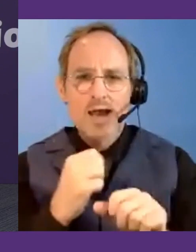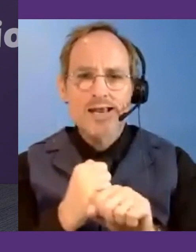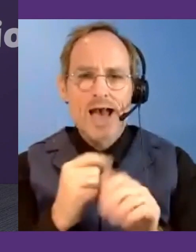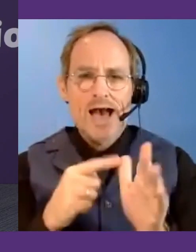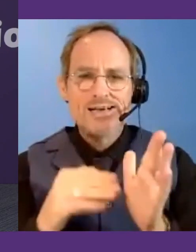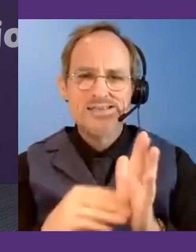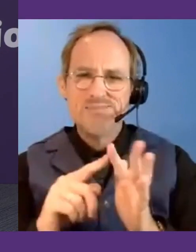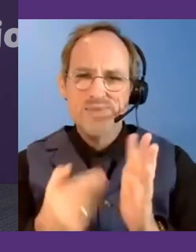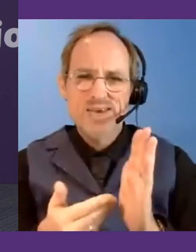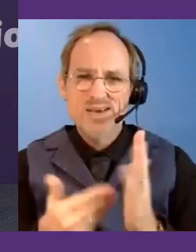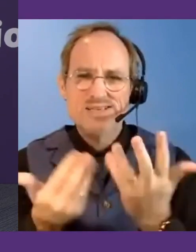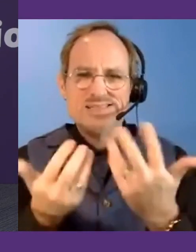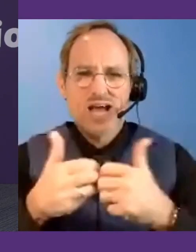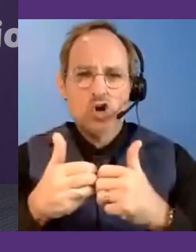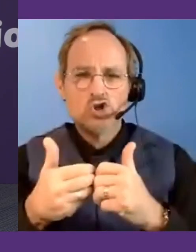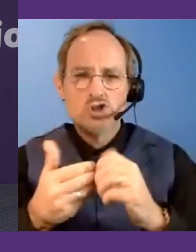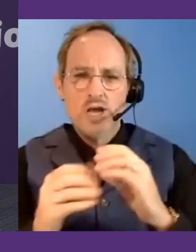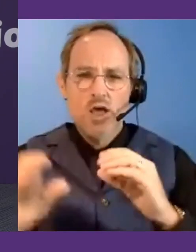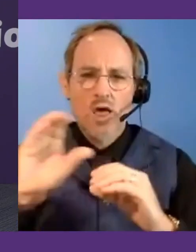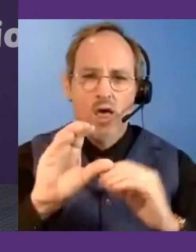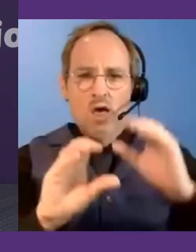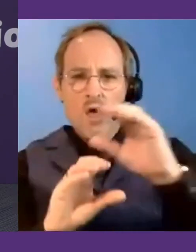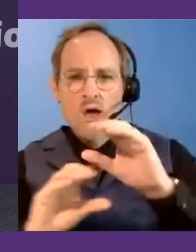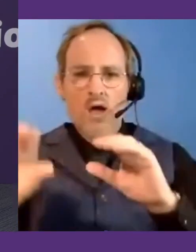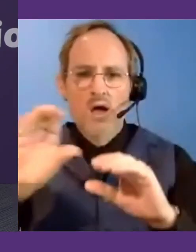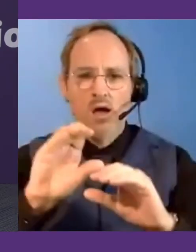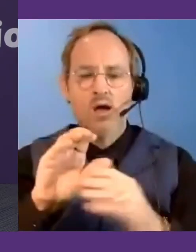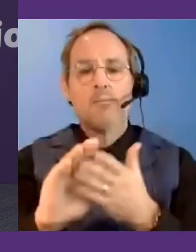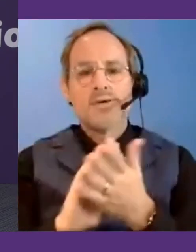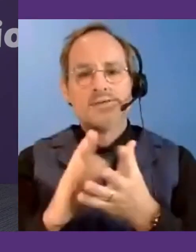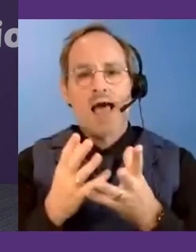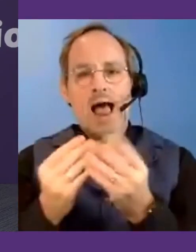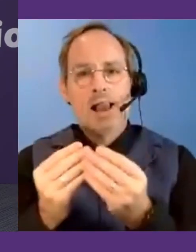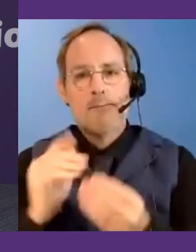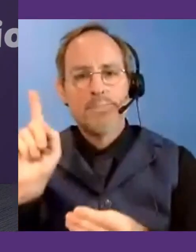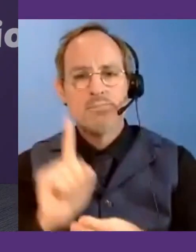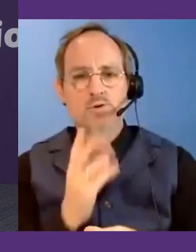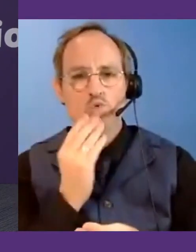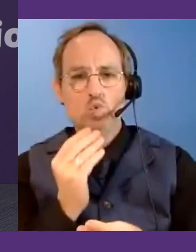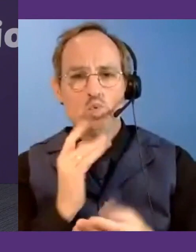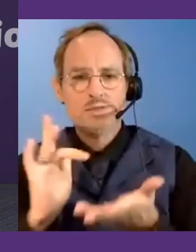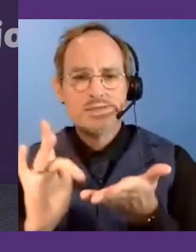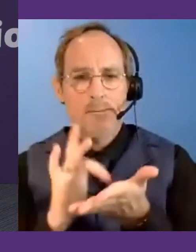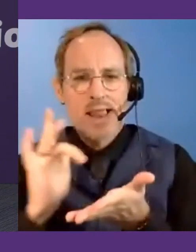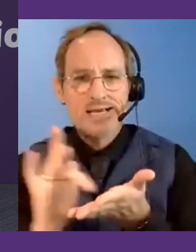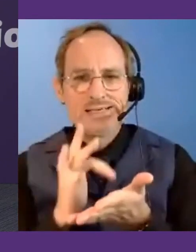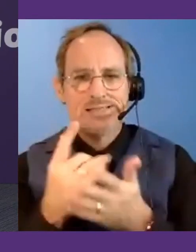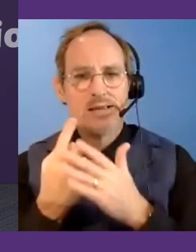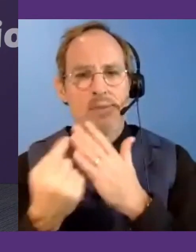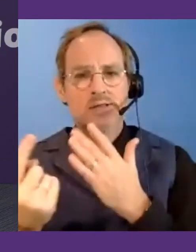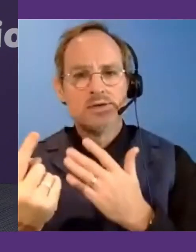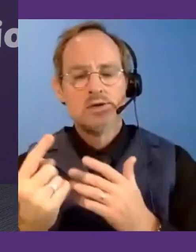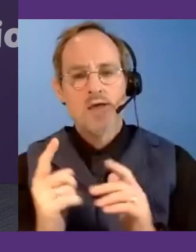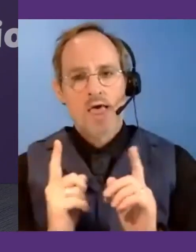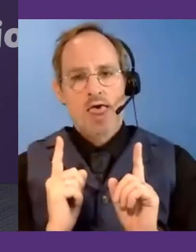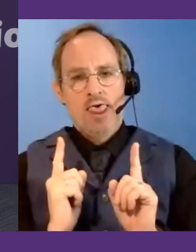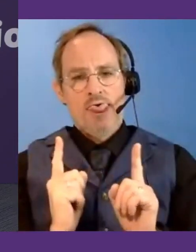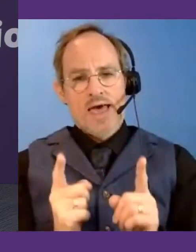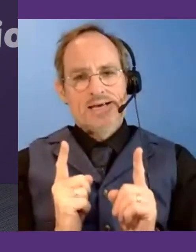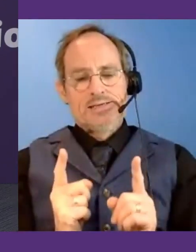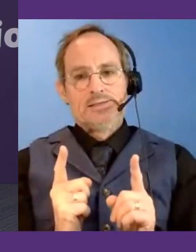were really allowing people to use the tablets very independently. And I think we ended